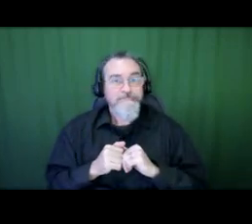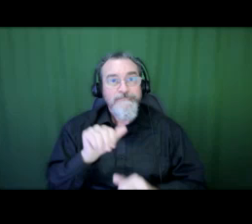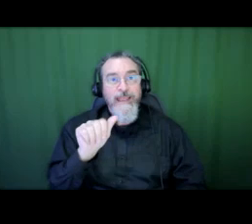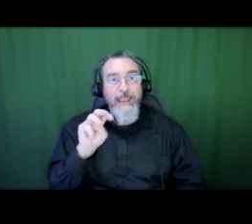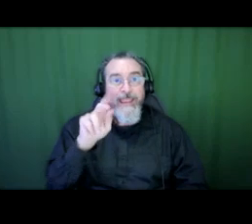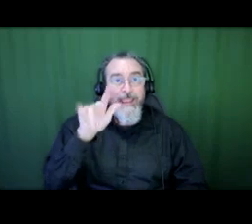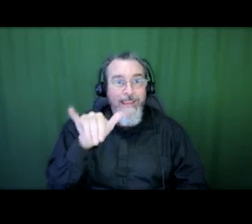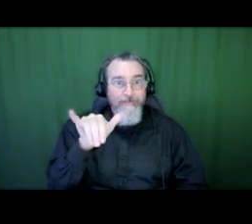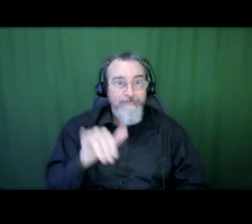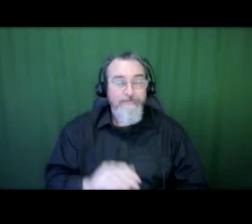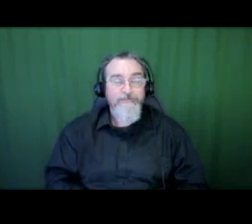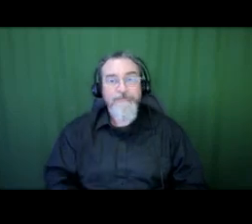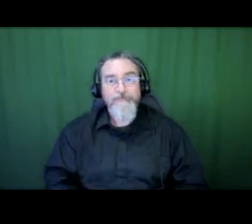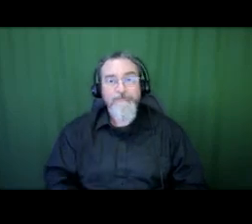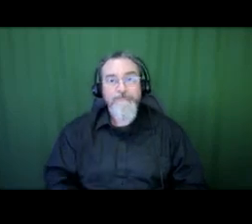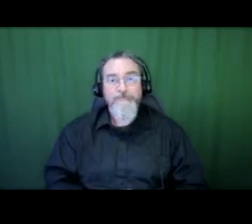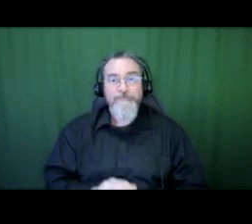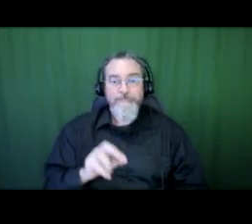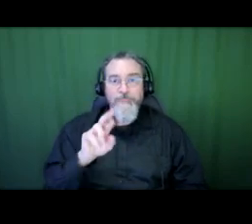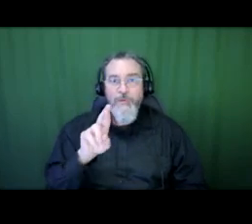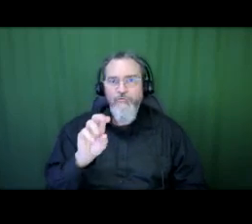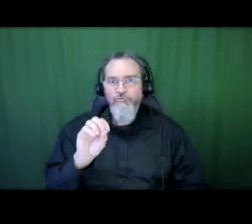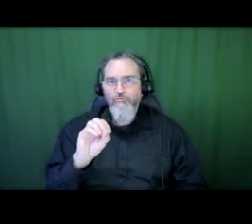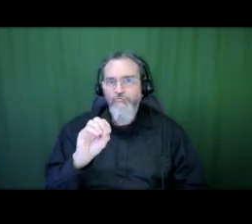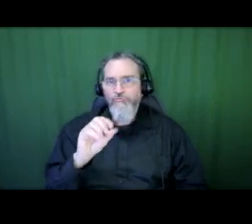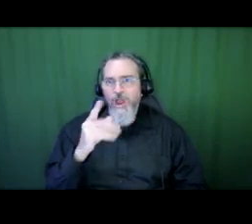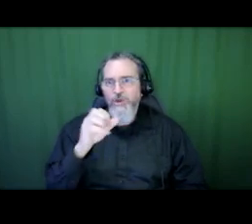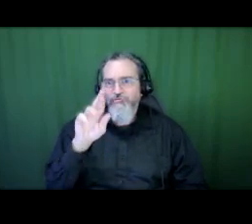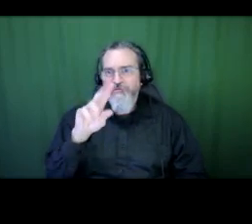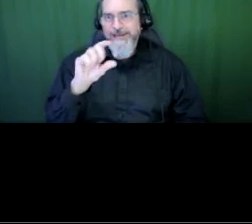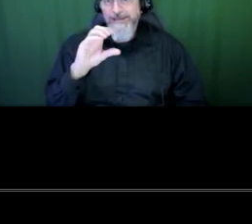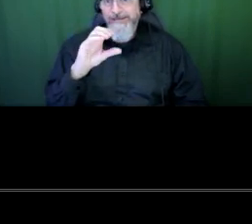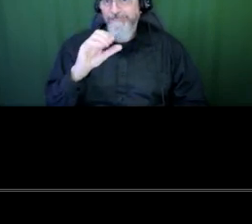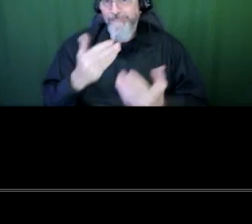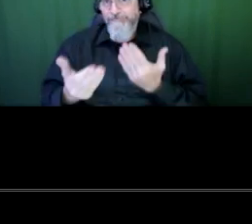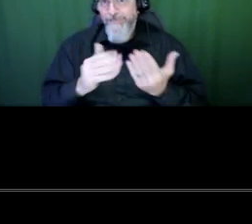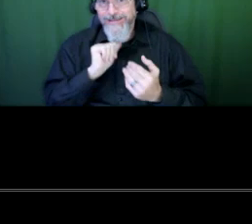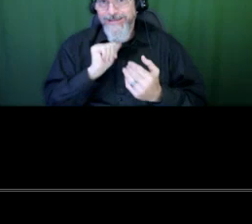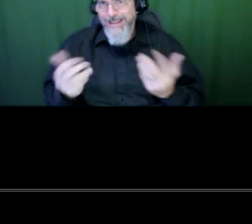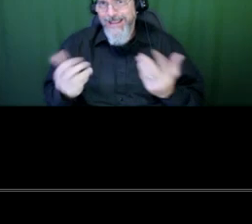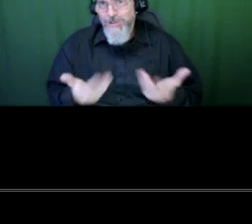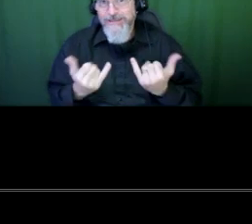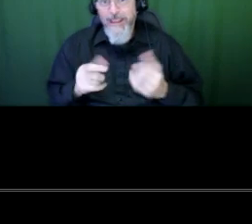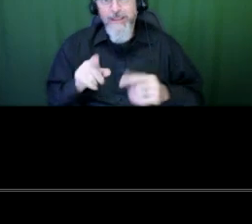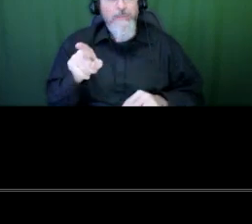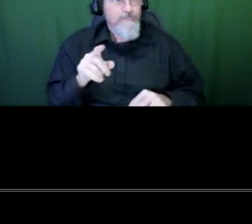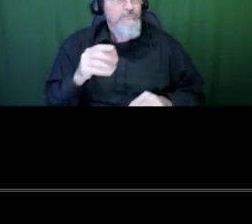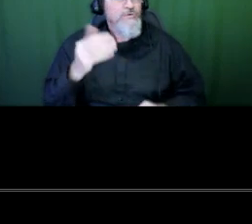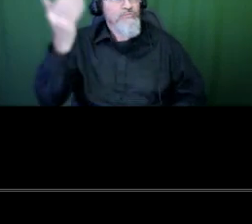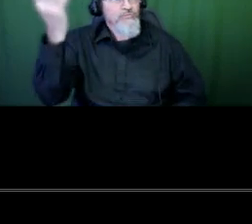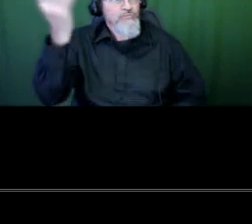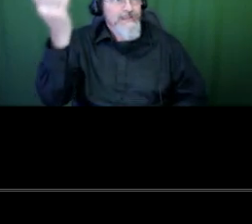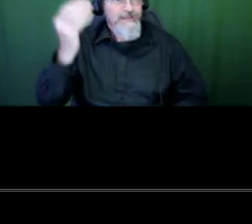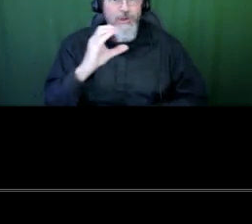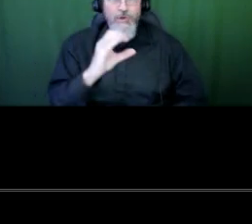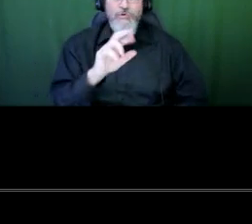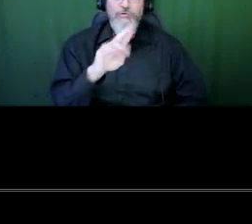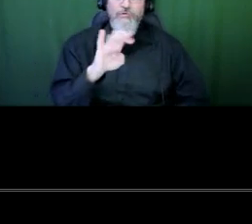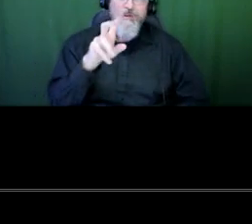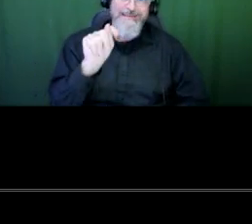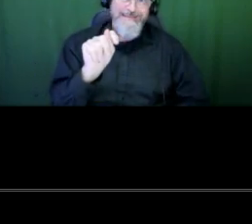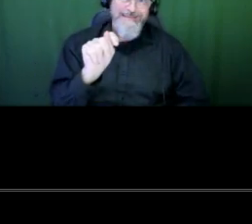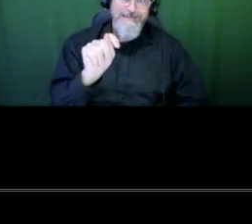and Roderick might not be here today, but Amy, take it away. She's presenting CREST, the Climate Resilient Skills Training